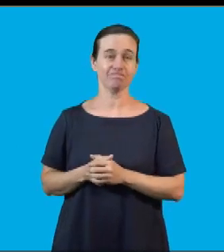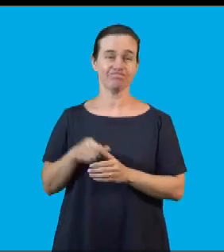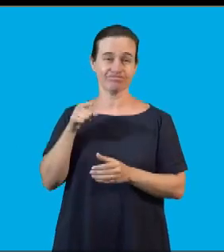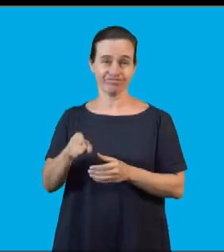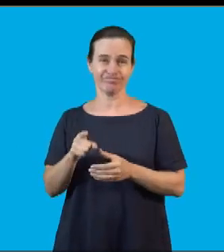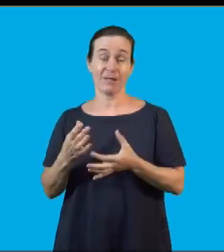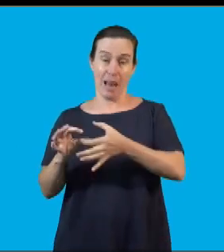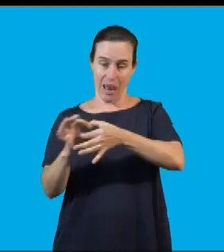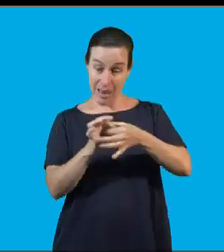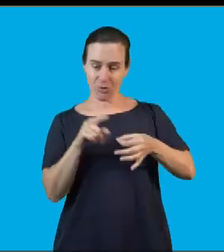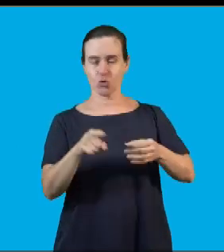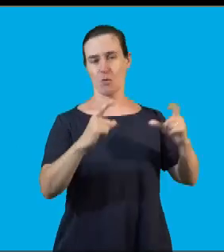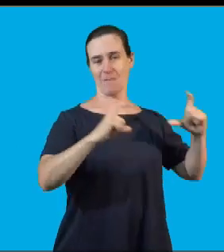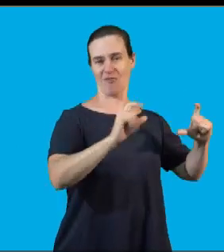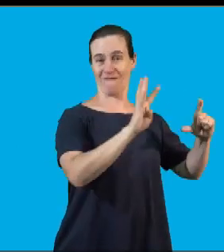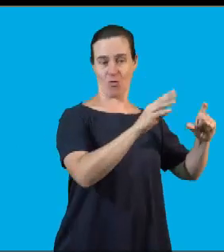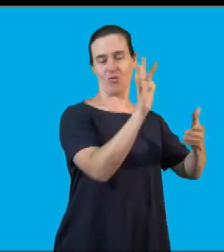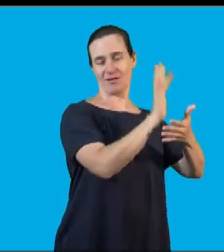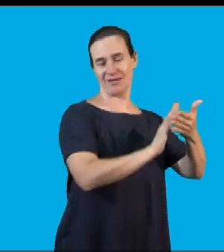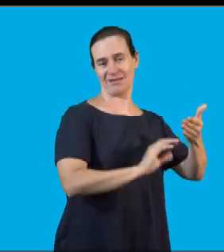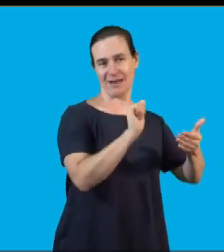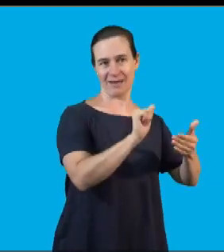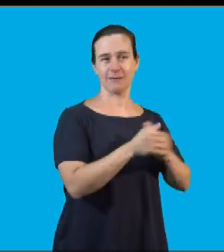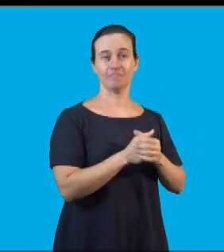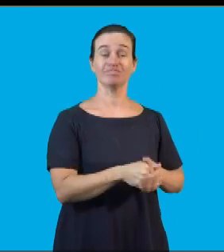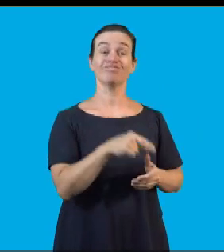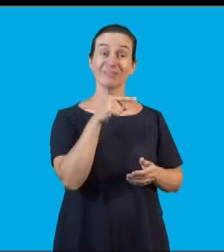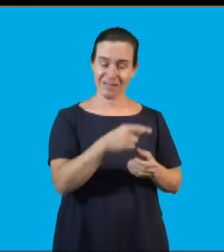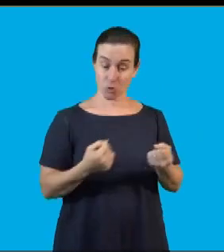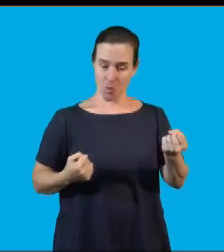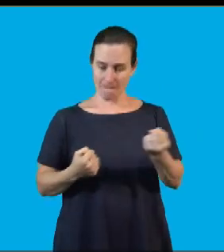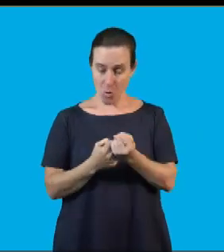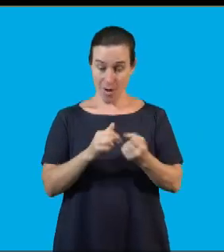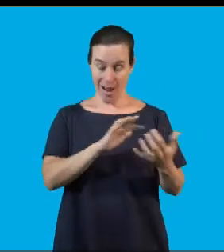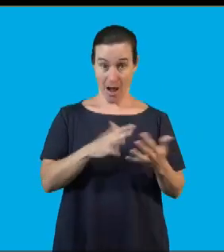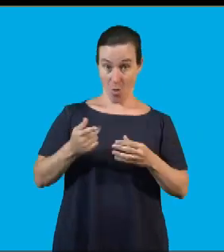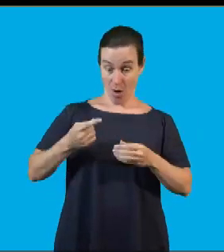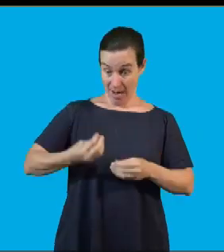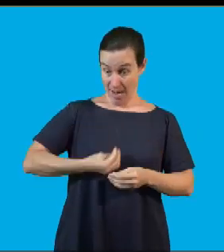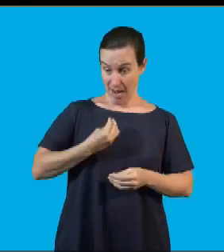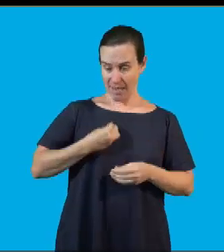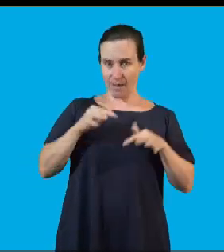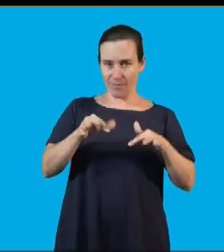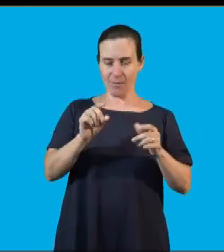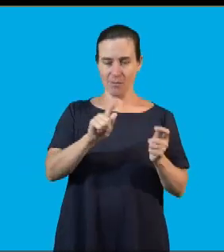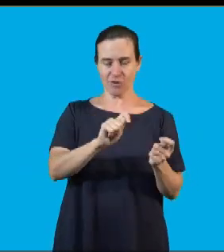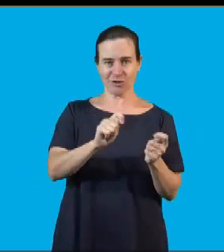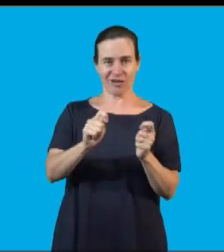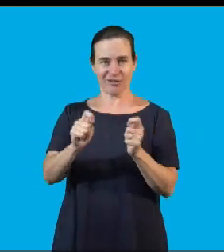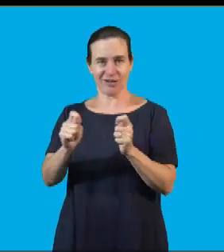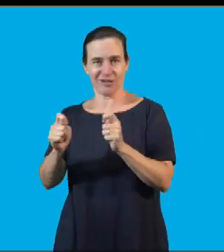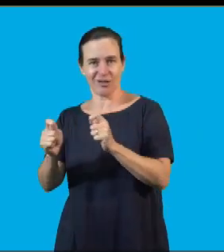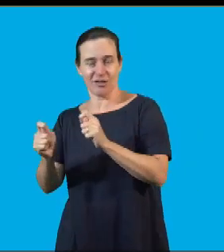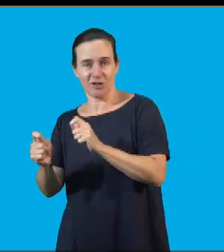text B and the paragraph. This supports the reference to the generational shift in the